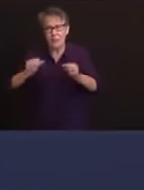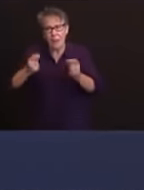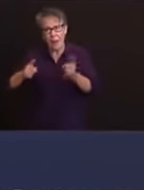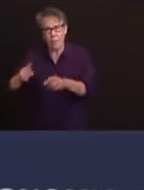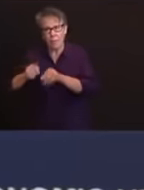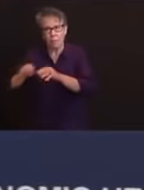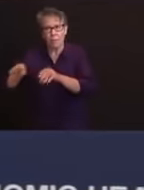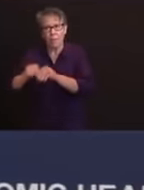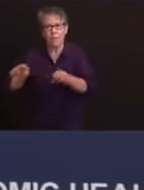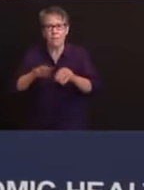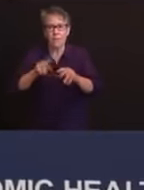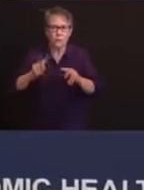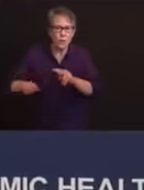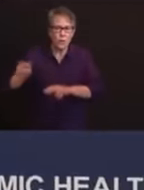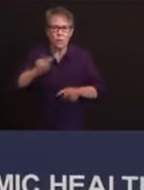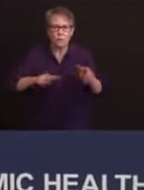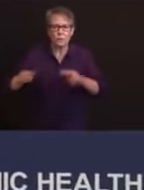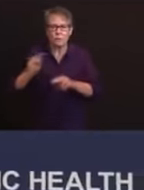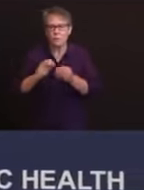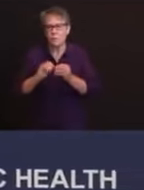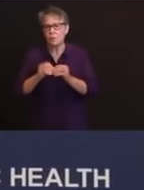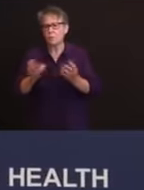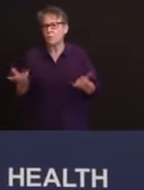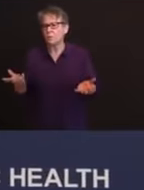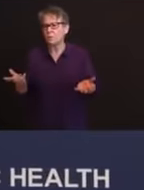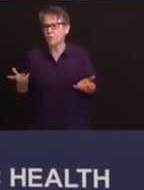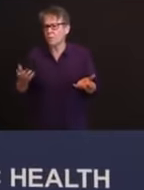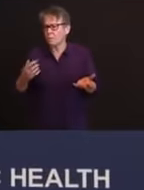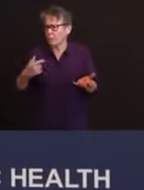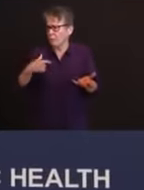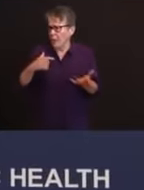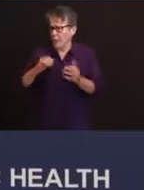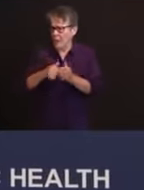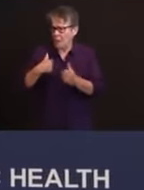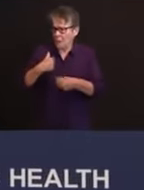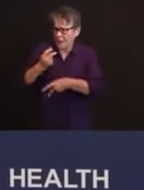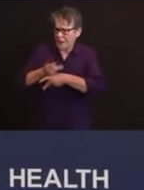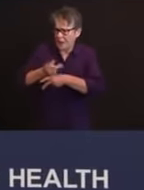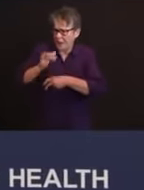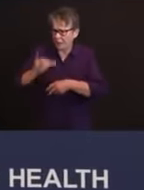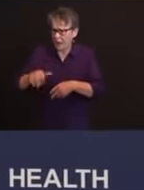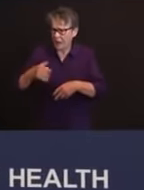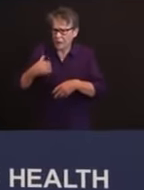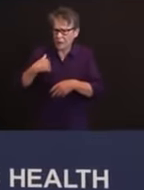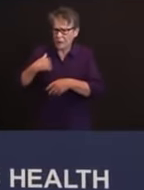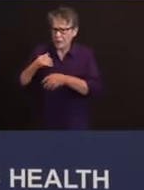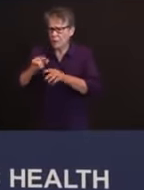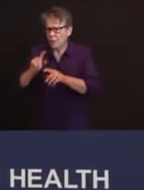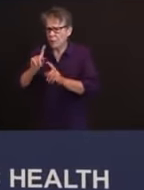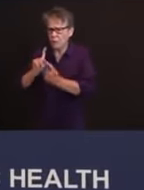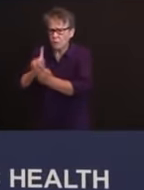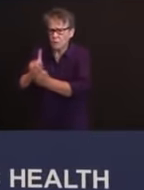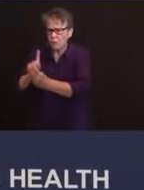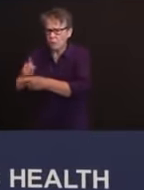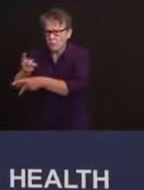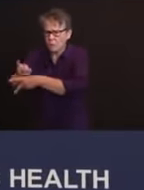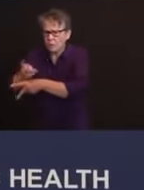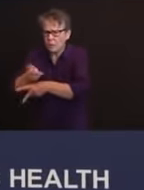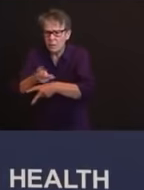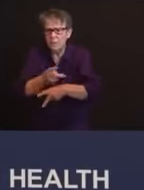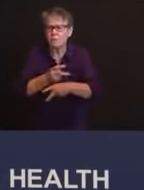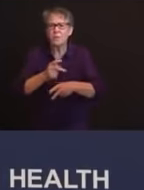you'd have a way of dealing with that, but you wouldn't necessarily make a broader policy decision. But this is broad enough that we're making the moves we're